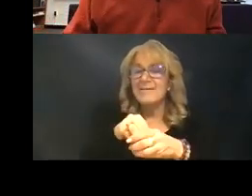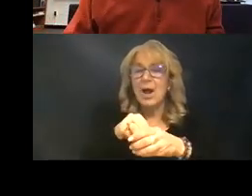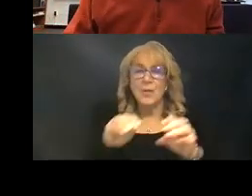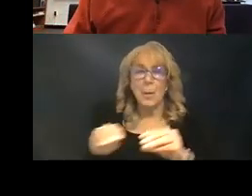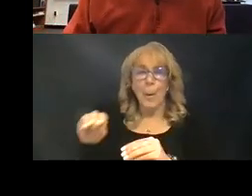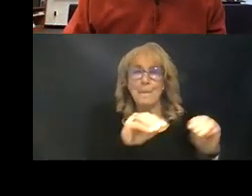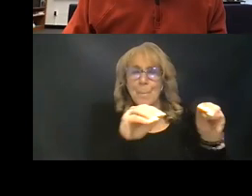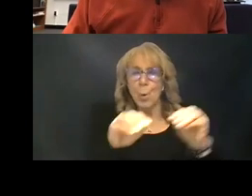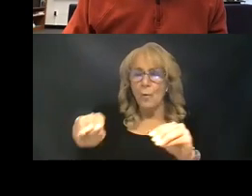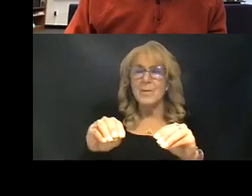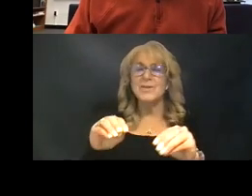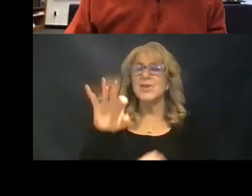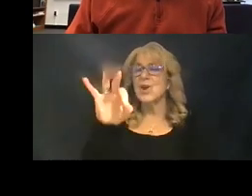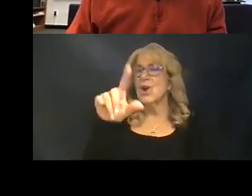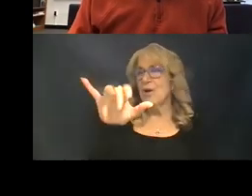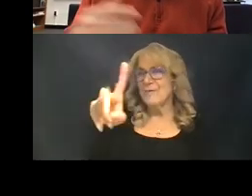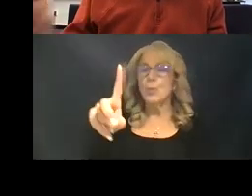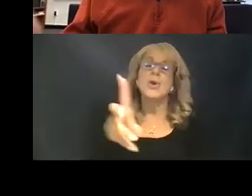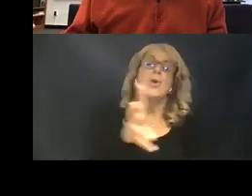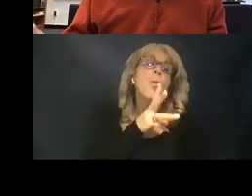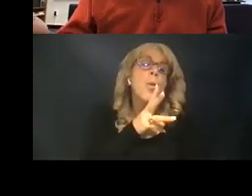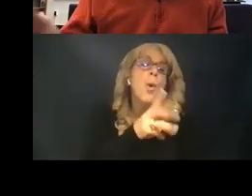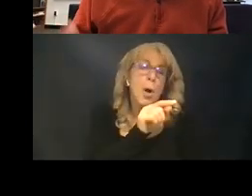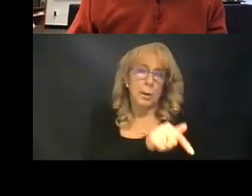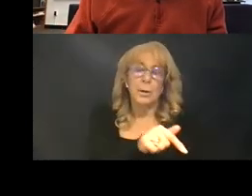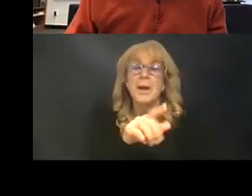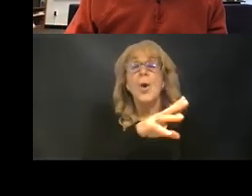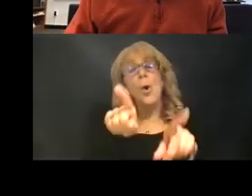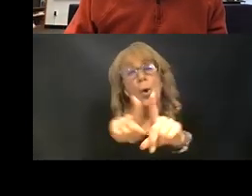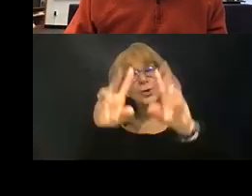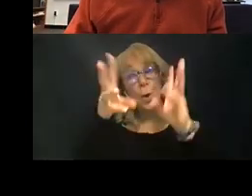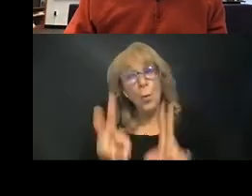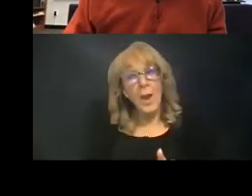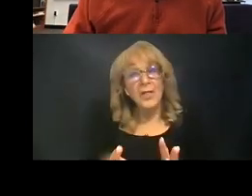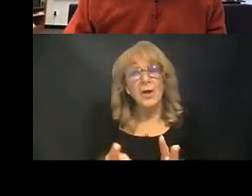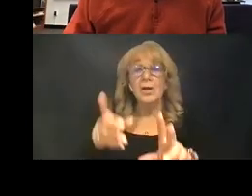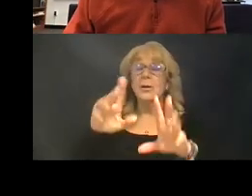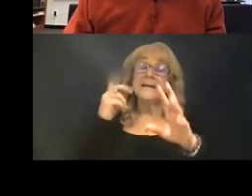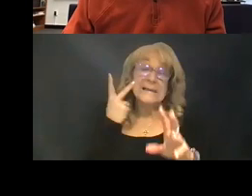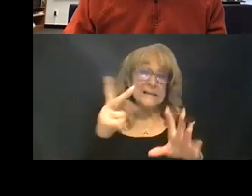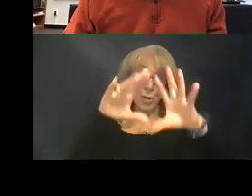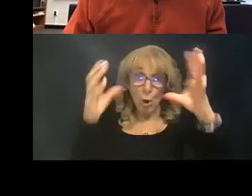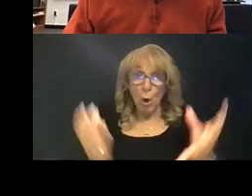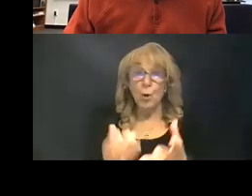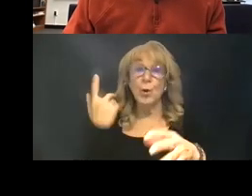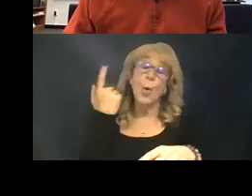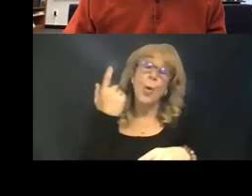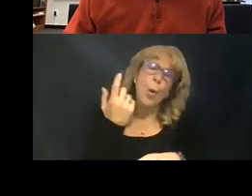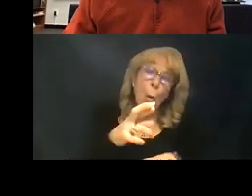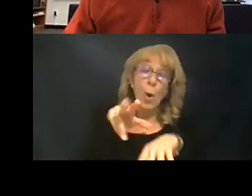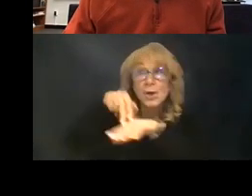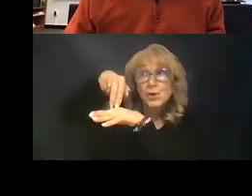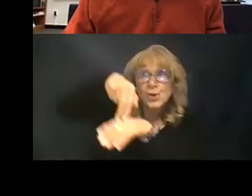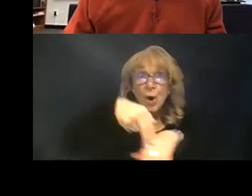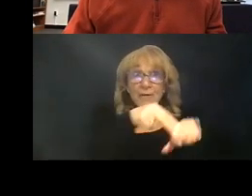case, water. And finally, you can think about the weather, as illustrated by the globe, or if you're a surfer, you can think about the big waves